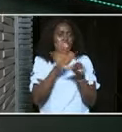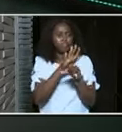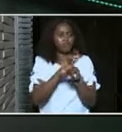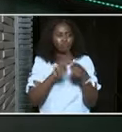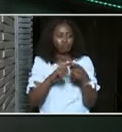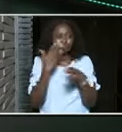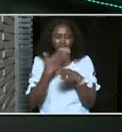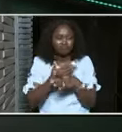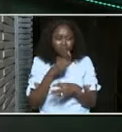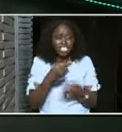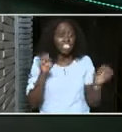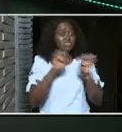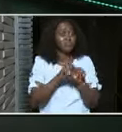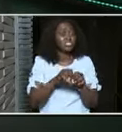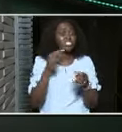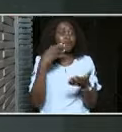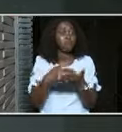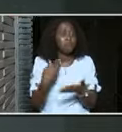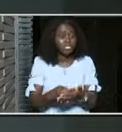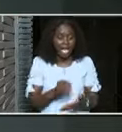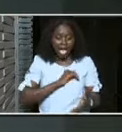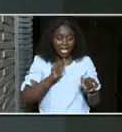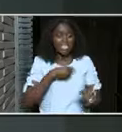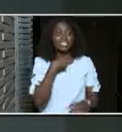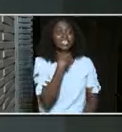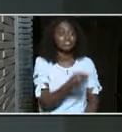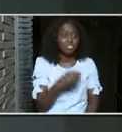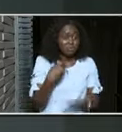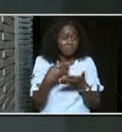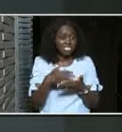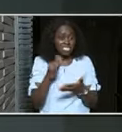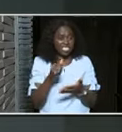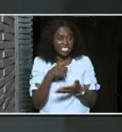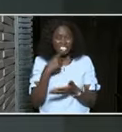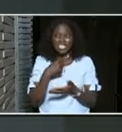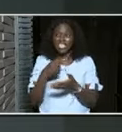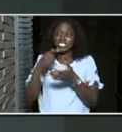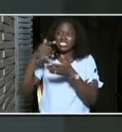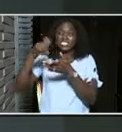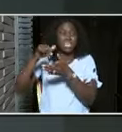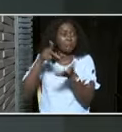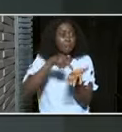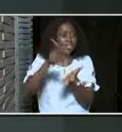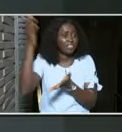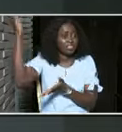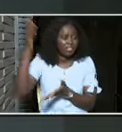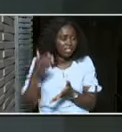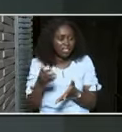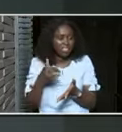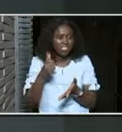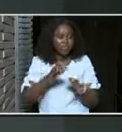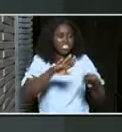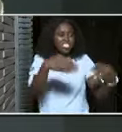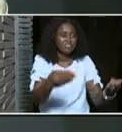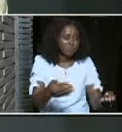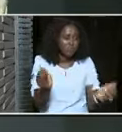Even the money, I can tell you, the money that they claim to be paying or receiving, they give you whose right hand they